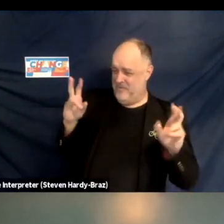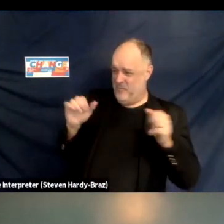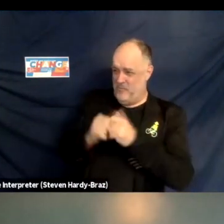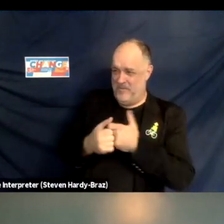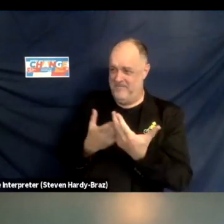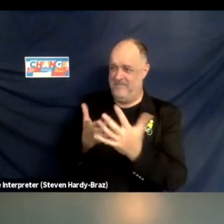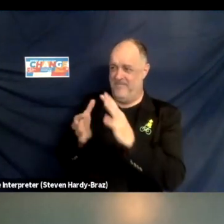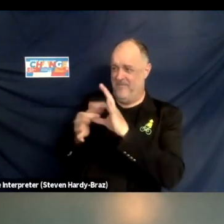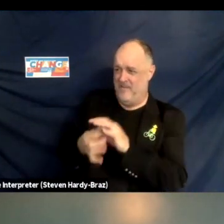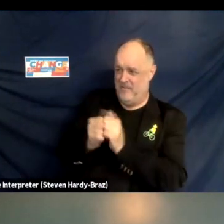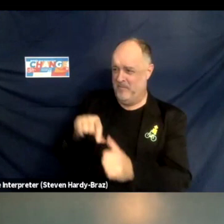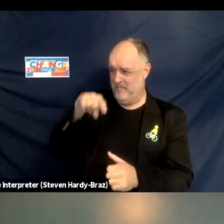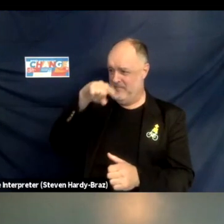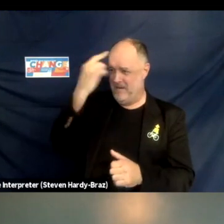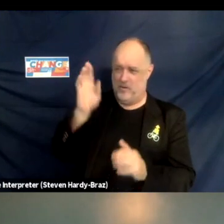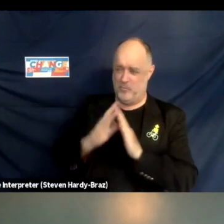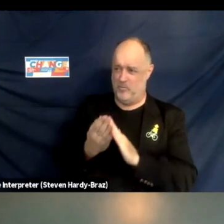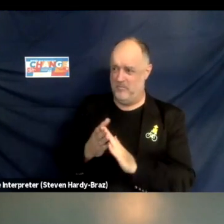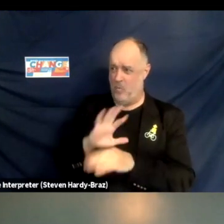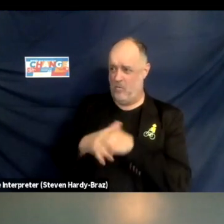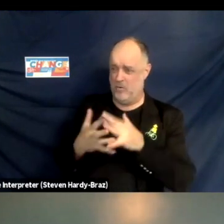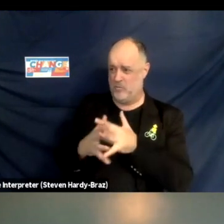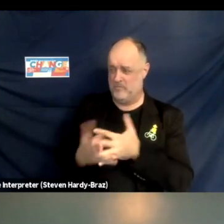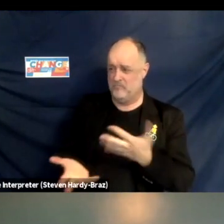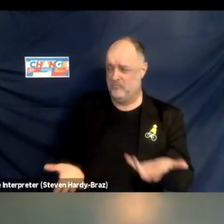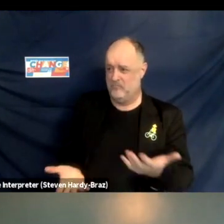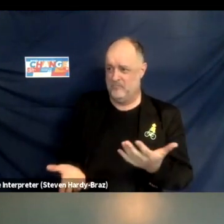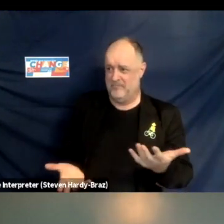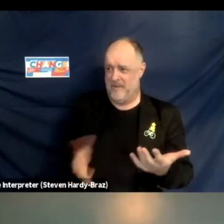any Black community across North America.